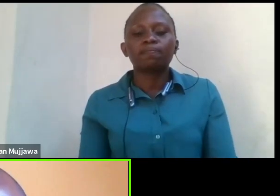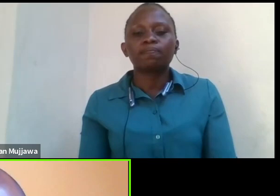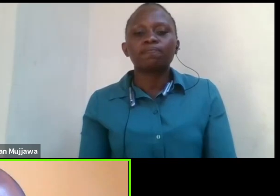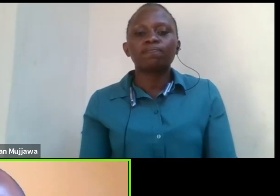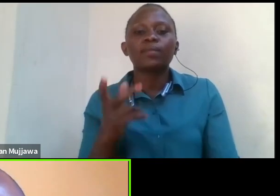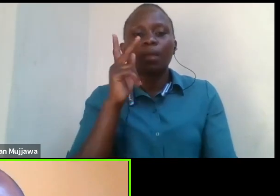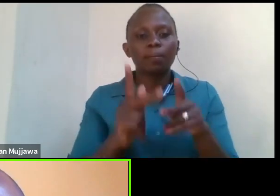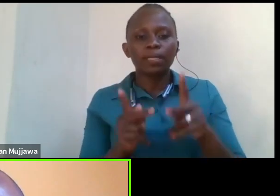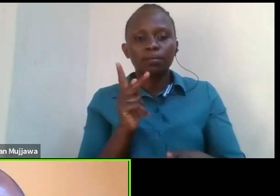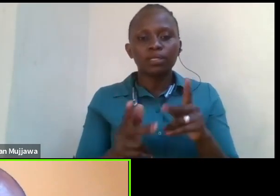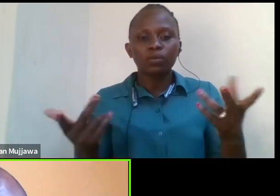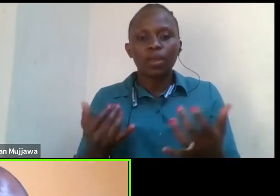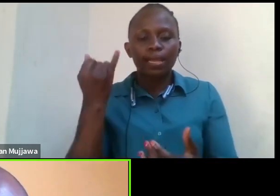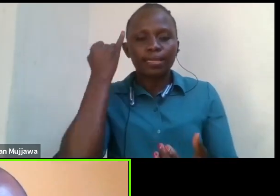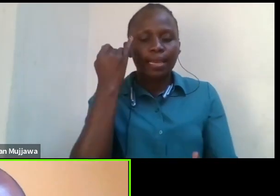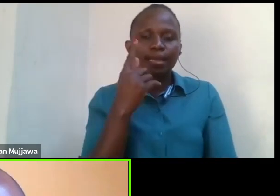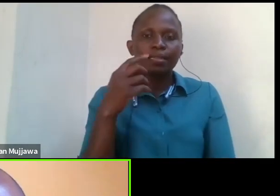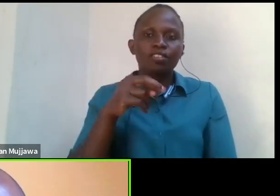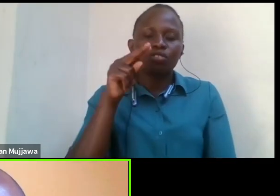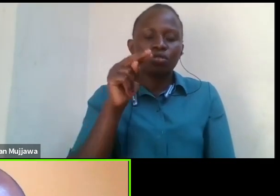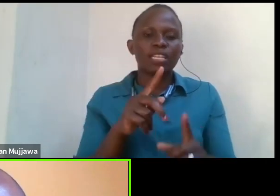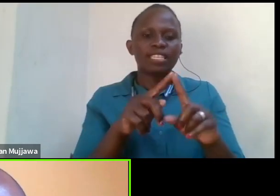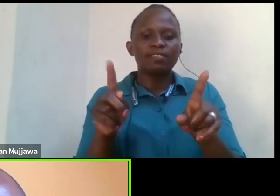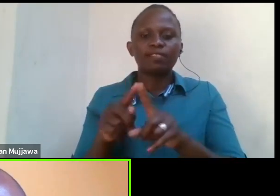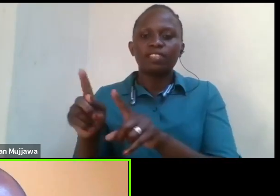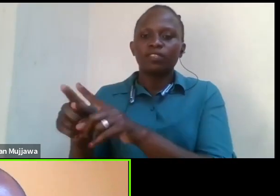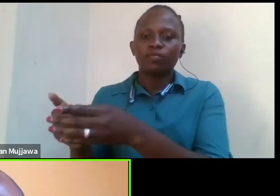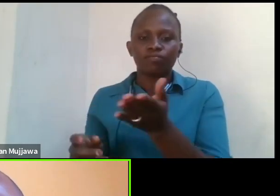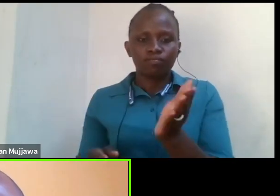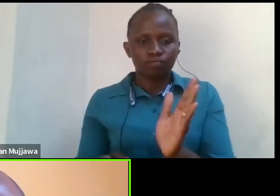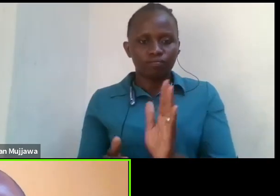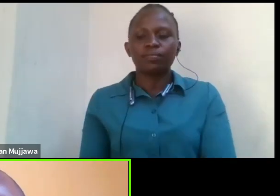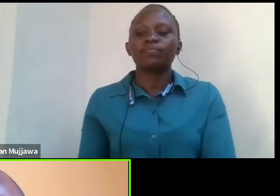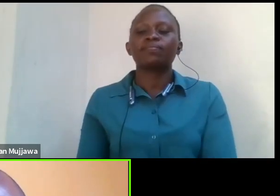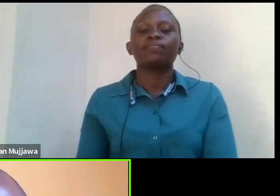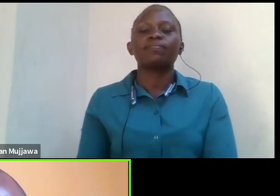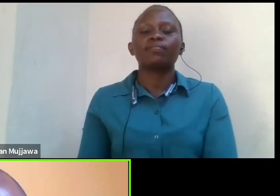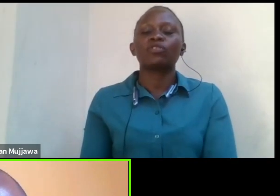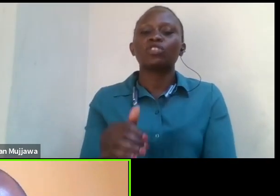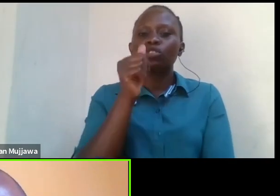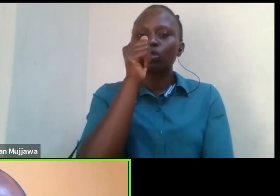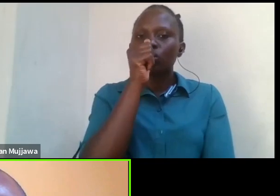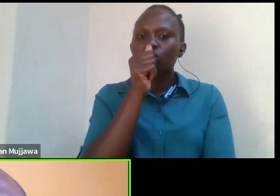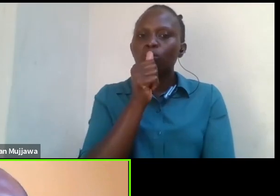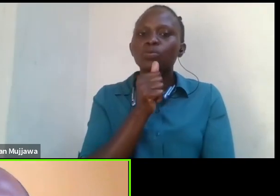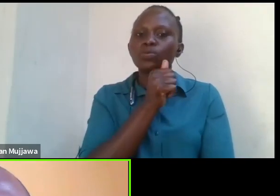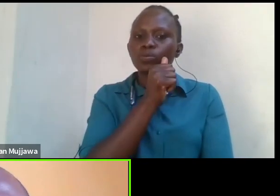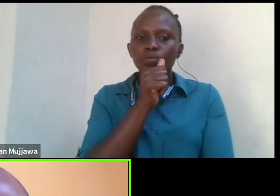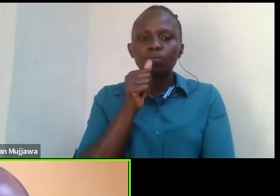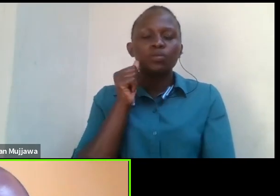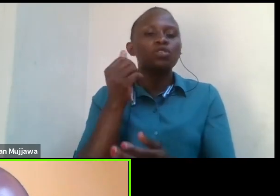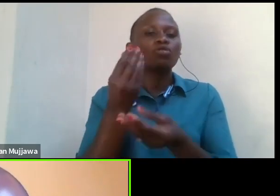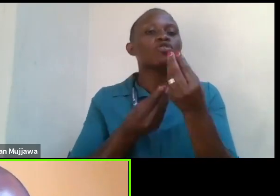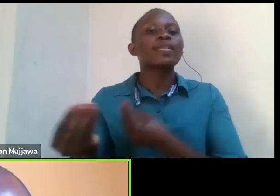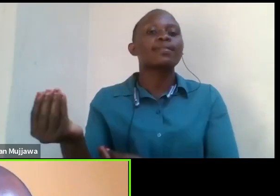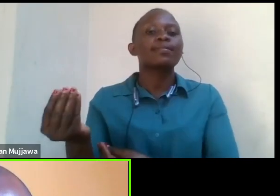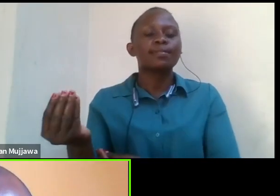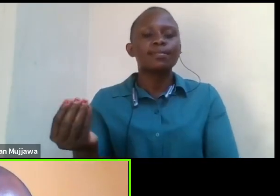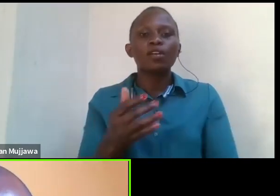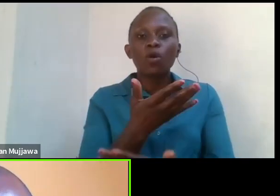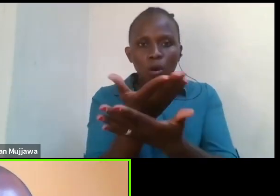participants in the ideathon, in the different themes, are trade secrets. All of us here have got